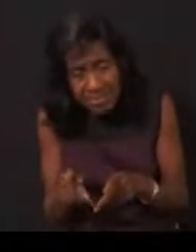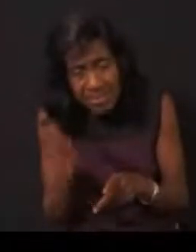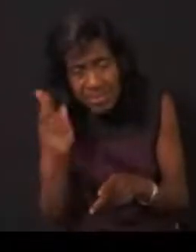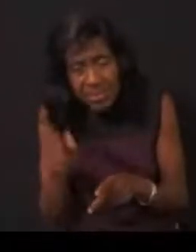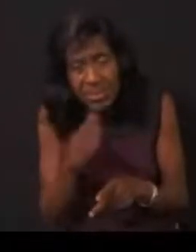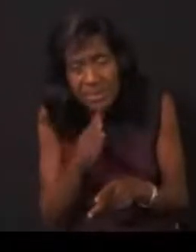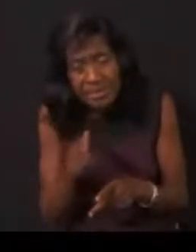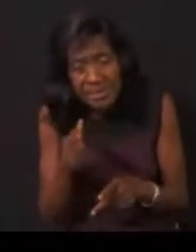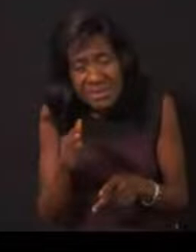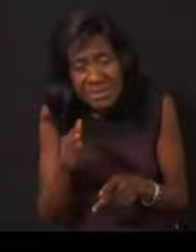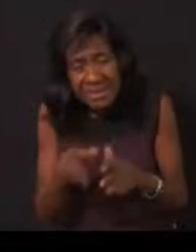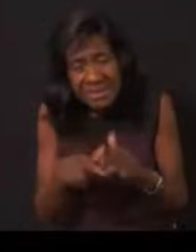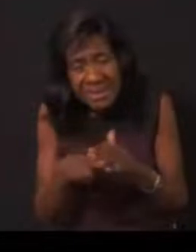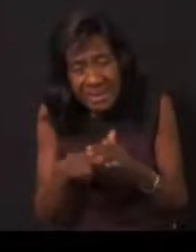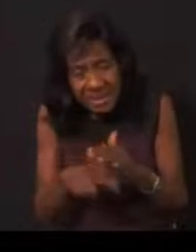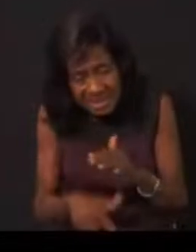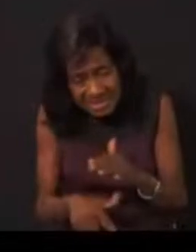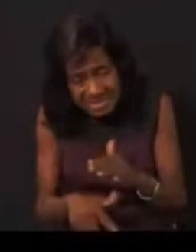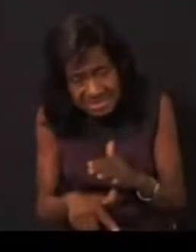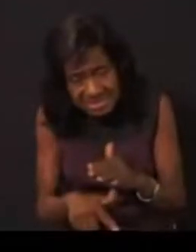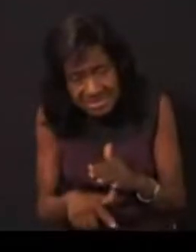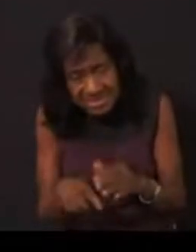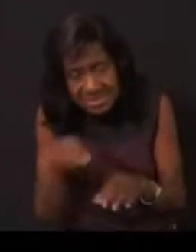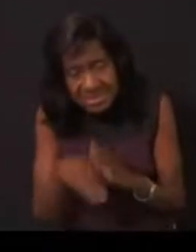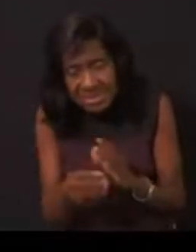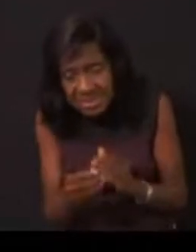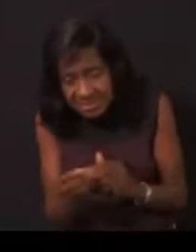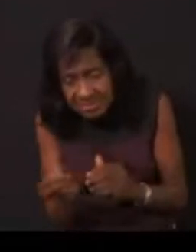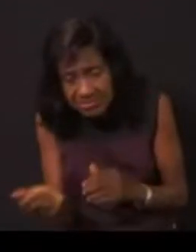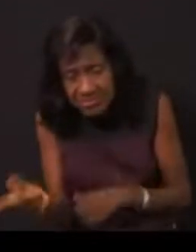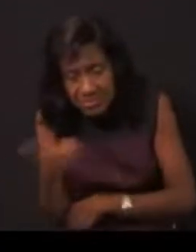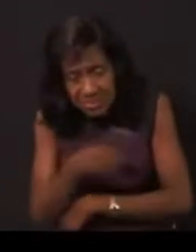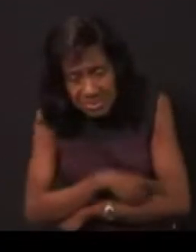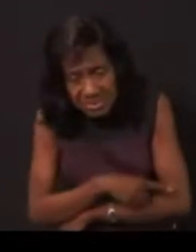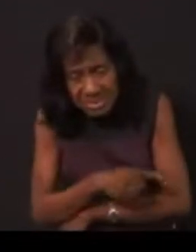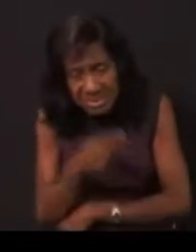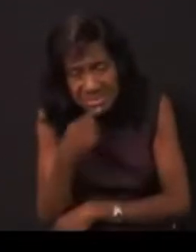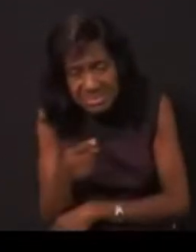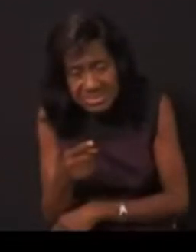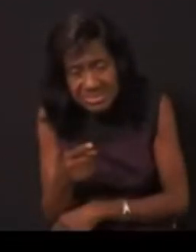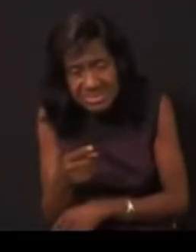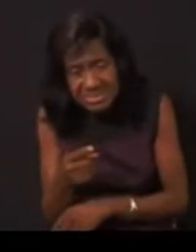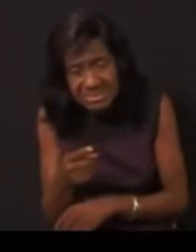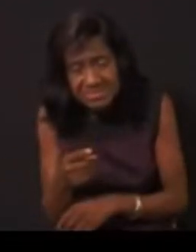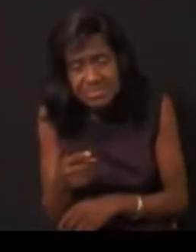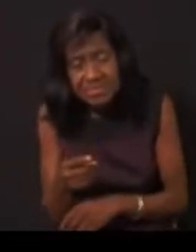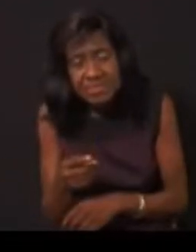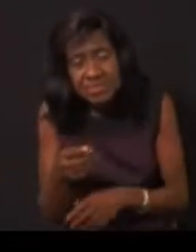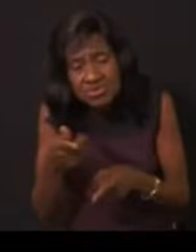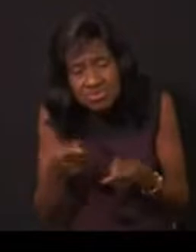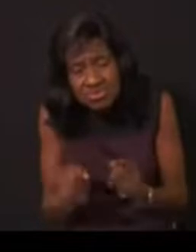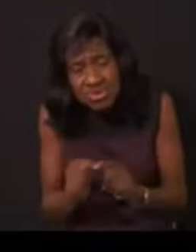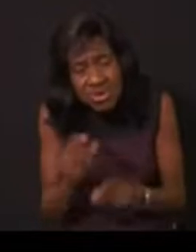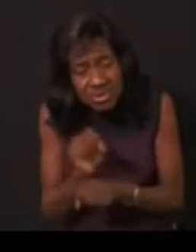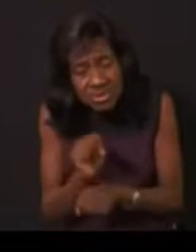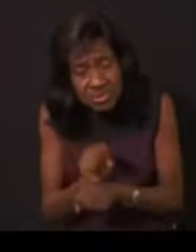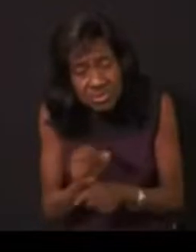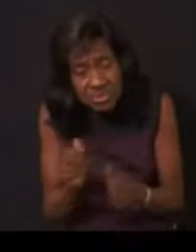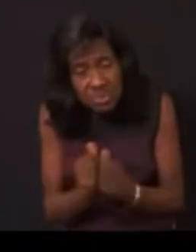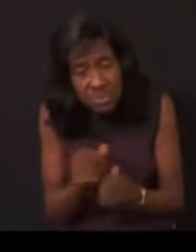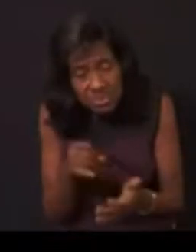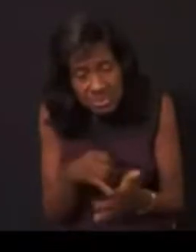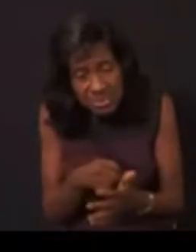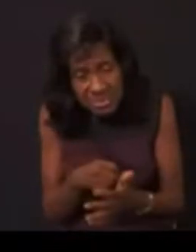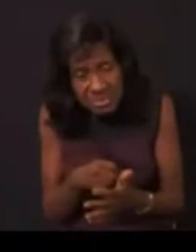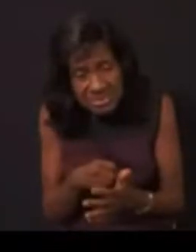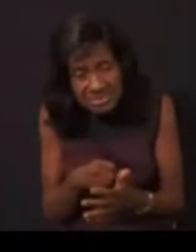days. My humble apologies on behalf of this nation for not getting it right, but that's why we're working with it and putting and directing the